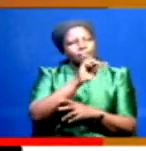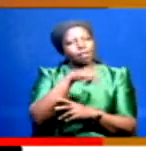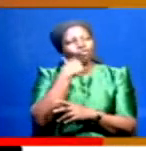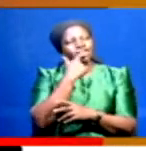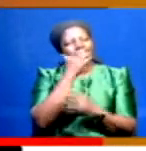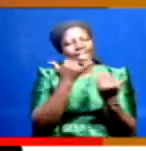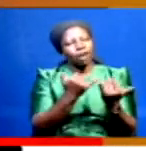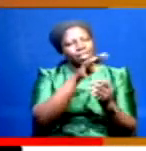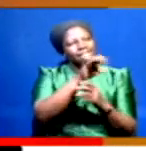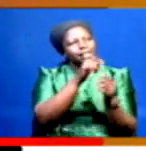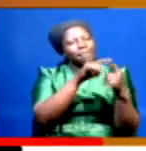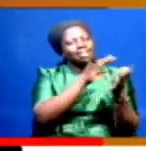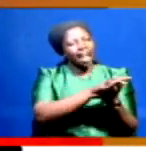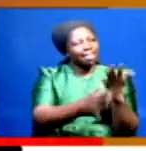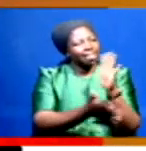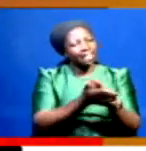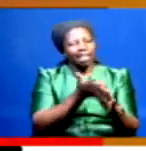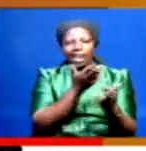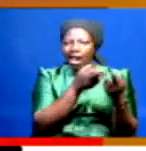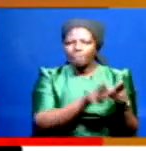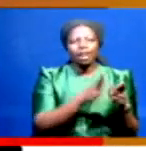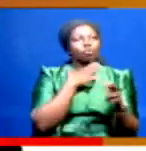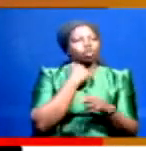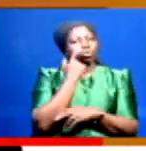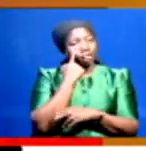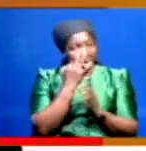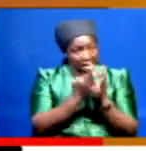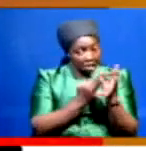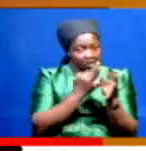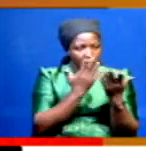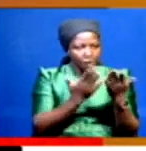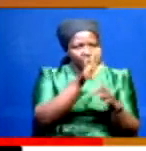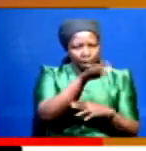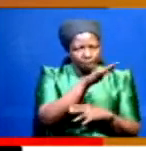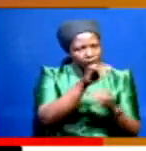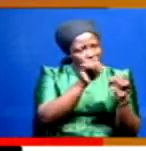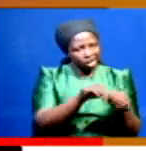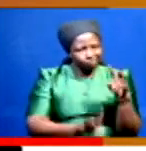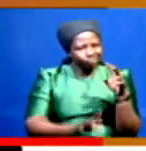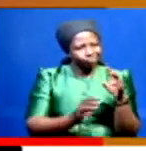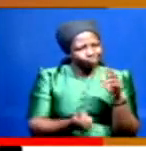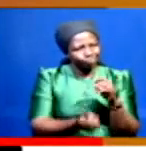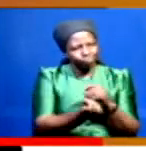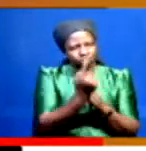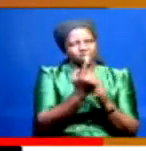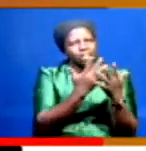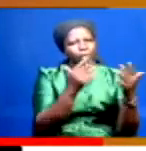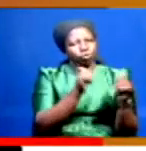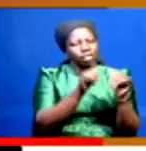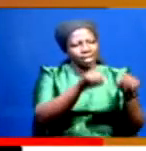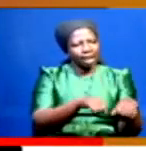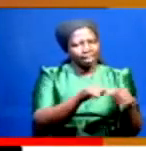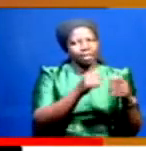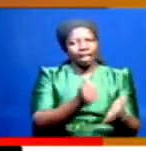but nothing was done. I'd like to see whether maybe in Parliament we would come up with something that could be, if it's not regulation,